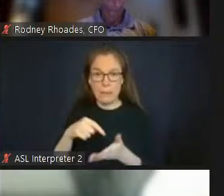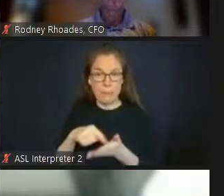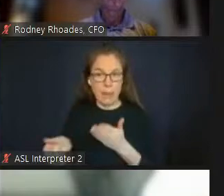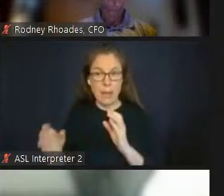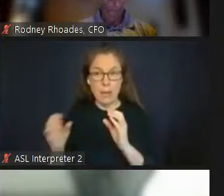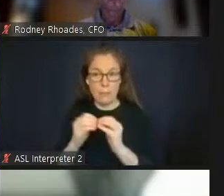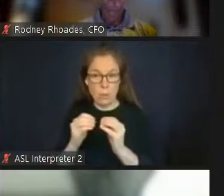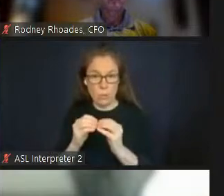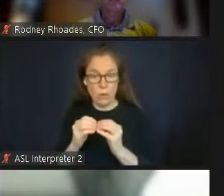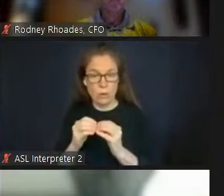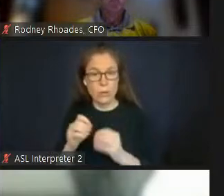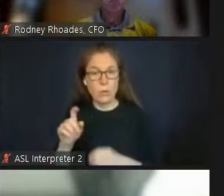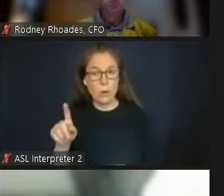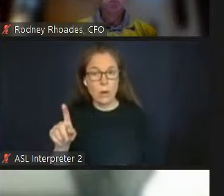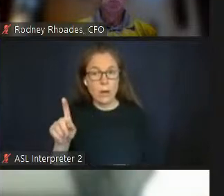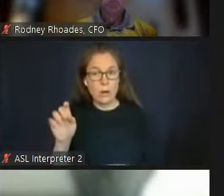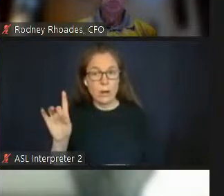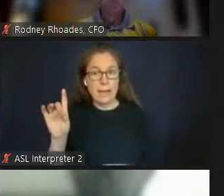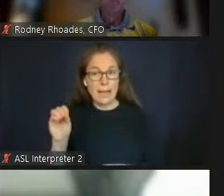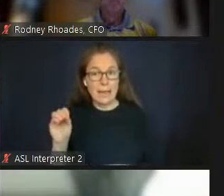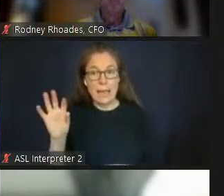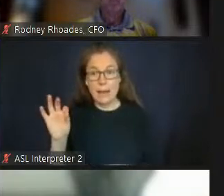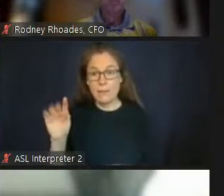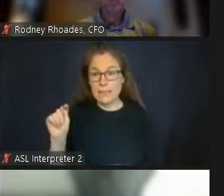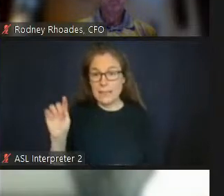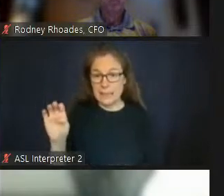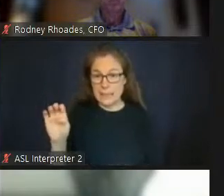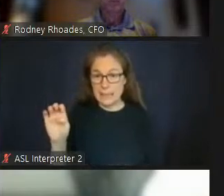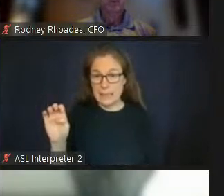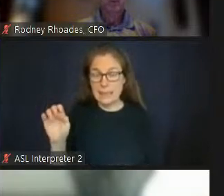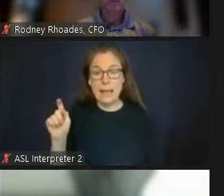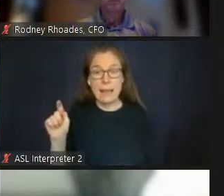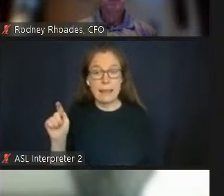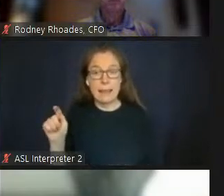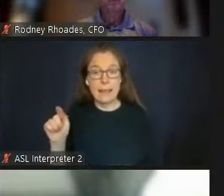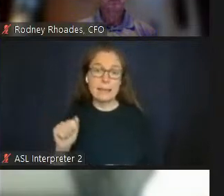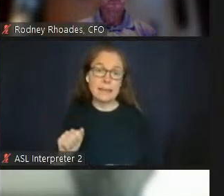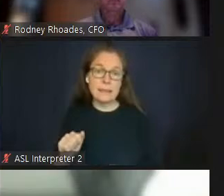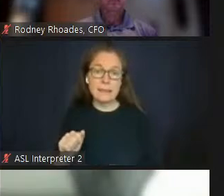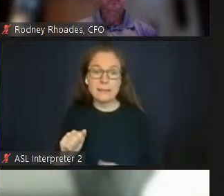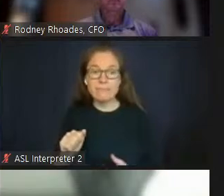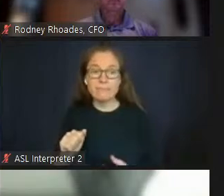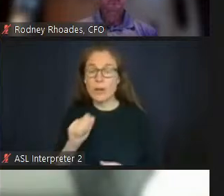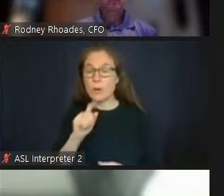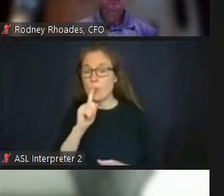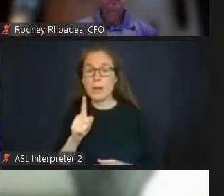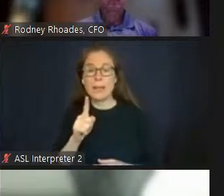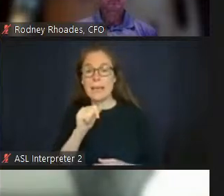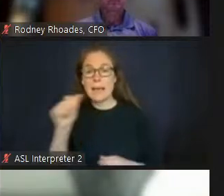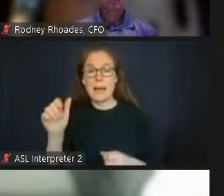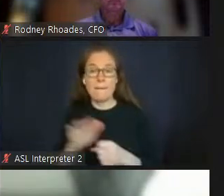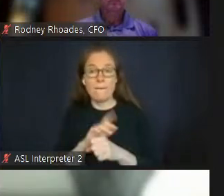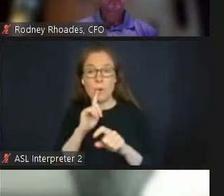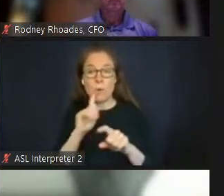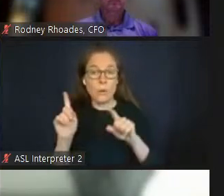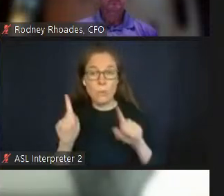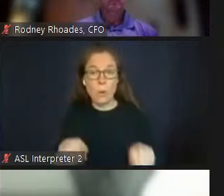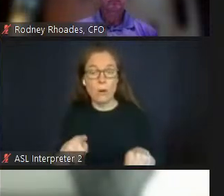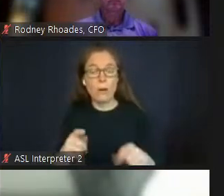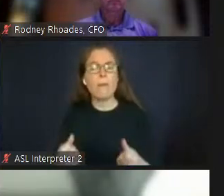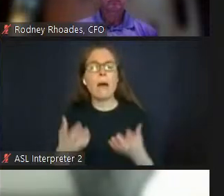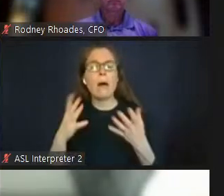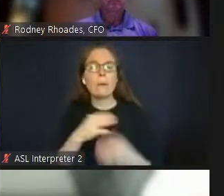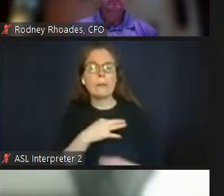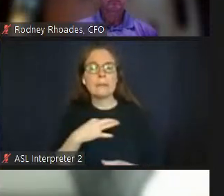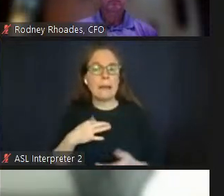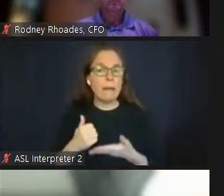that 180 FTE is an underreport of the number of staff who are helping bridge a